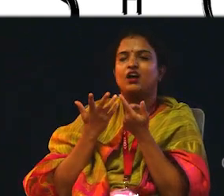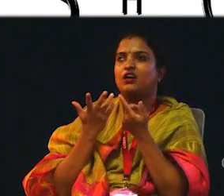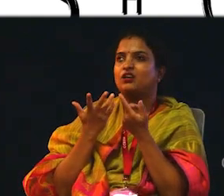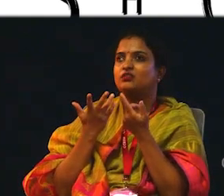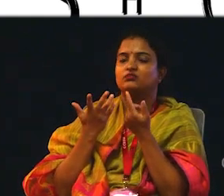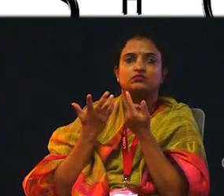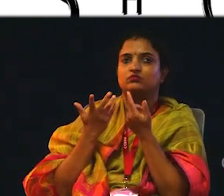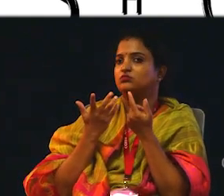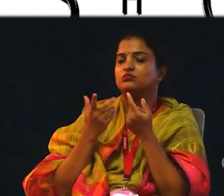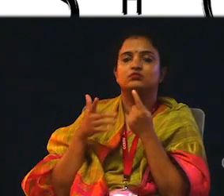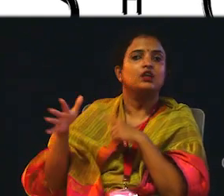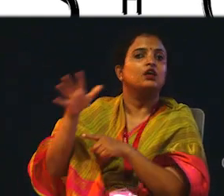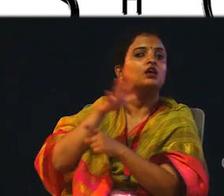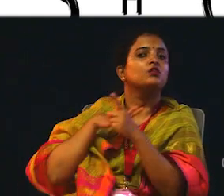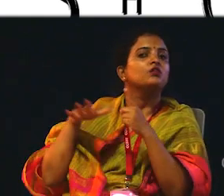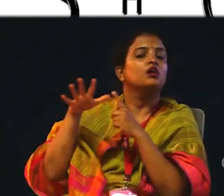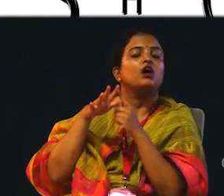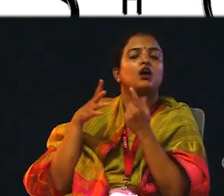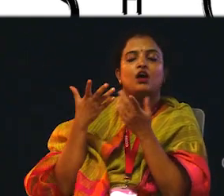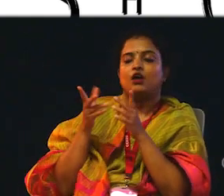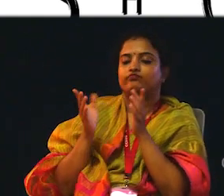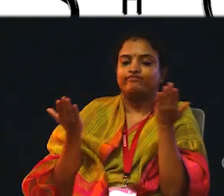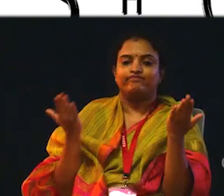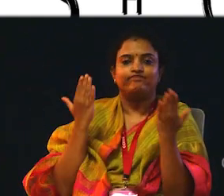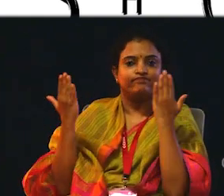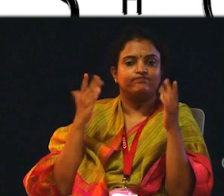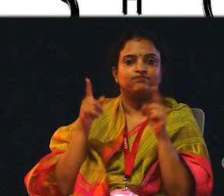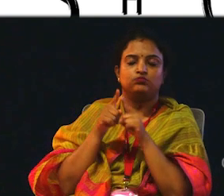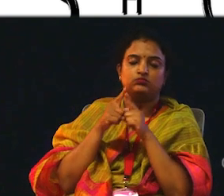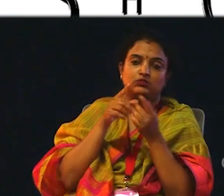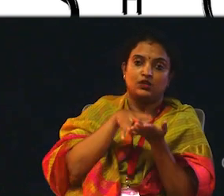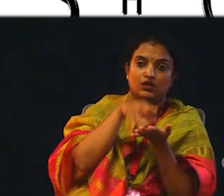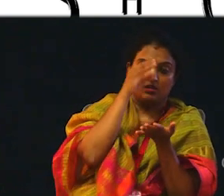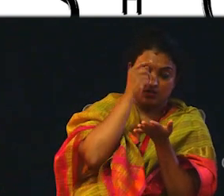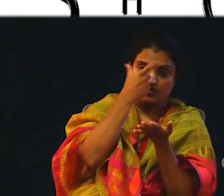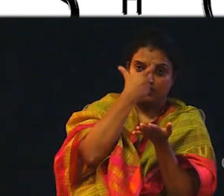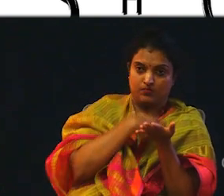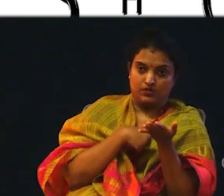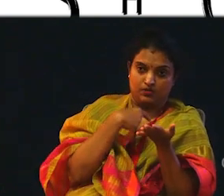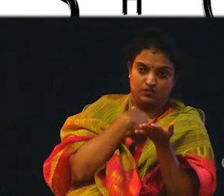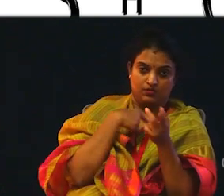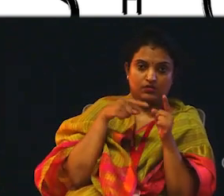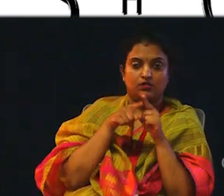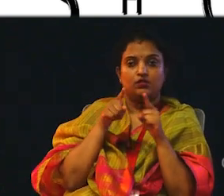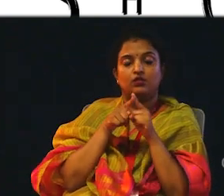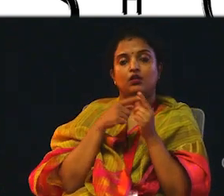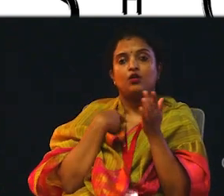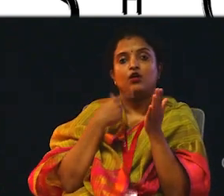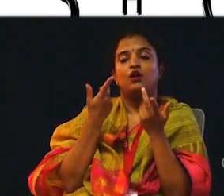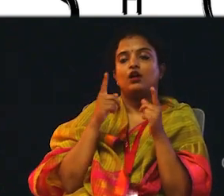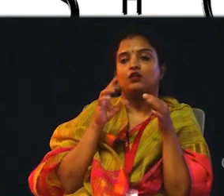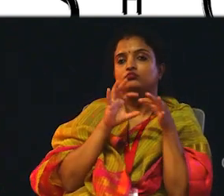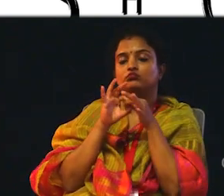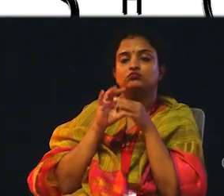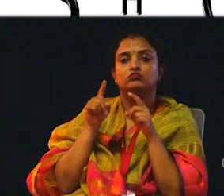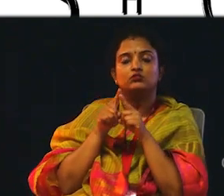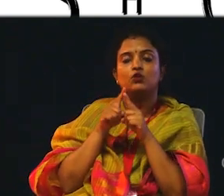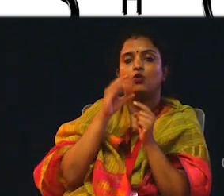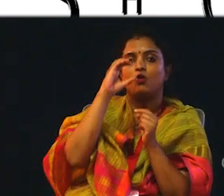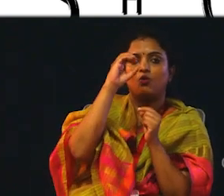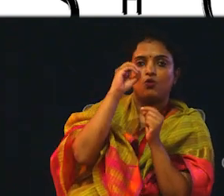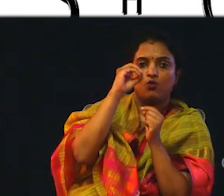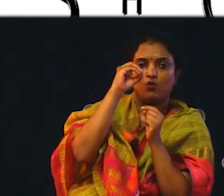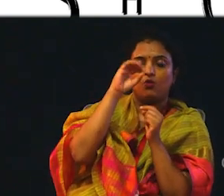filter between the environment and the learner. The learner is represented by the letter O, or the